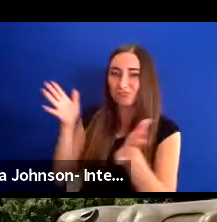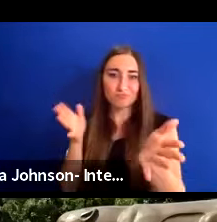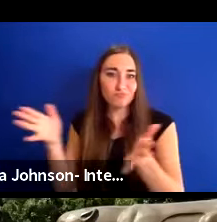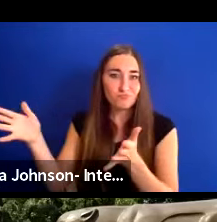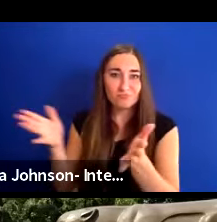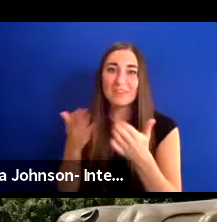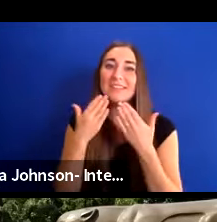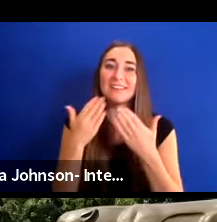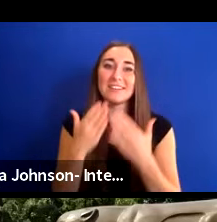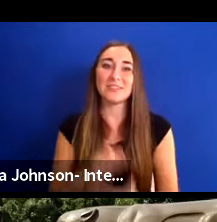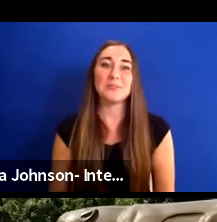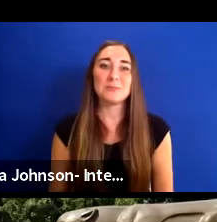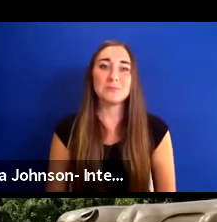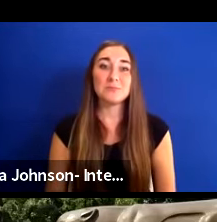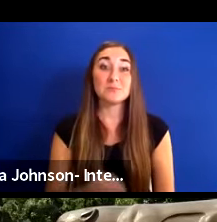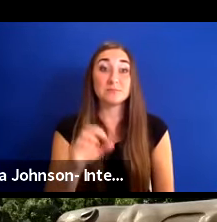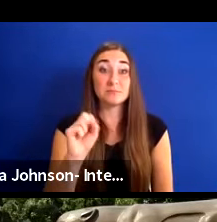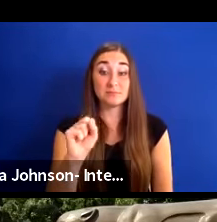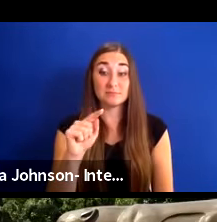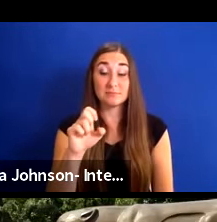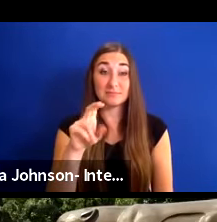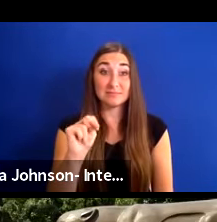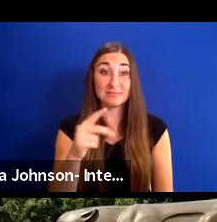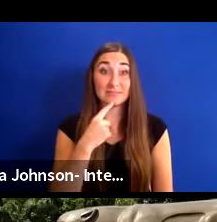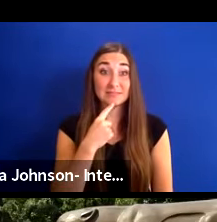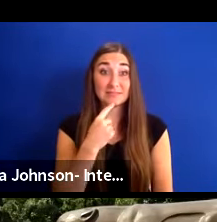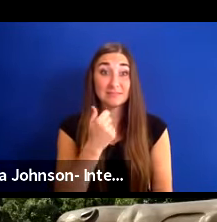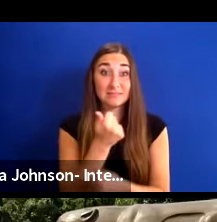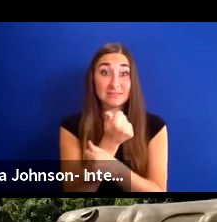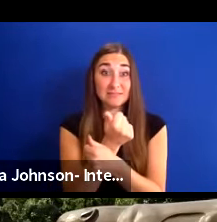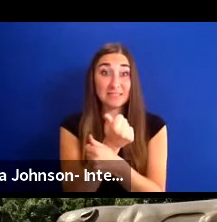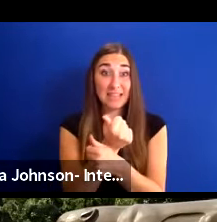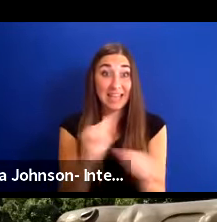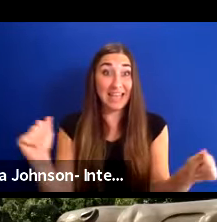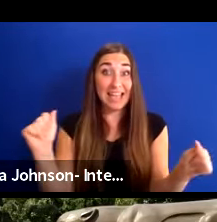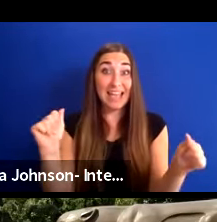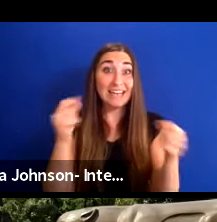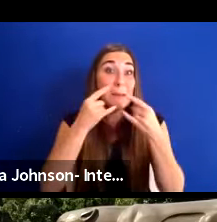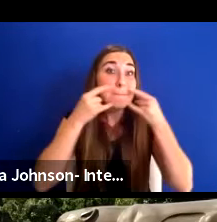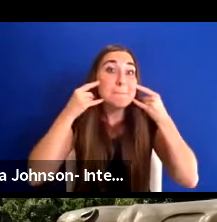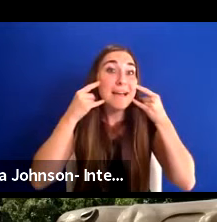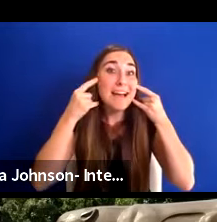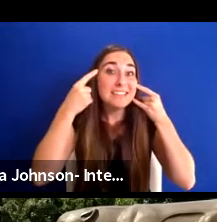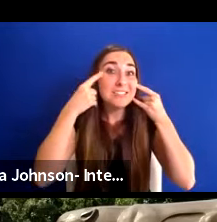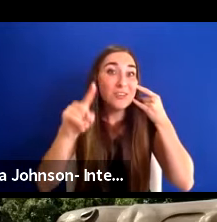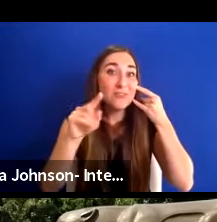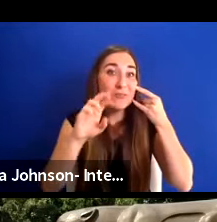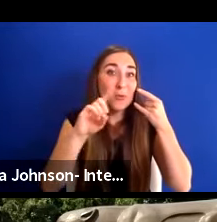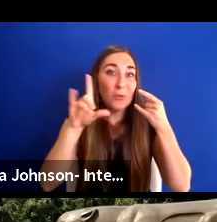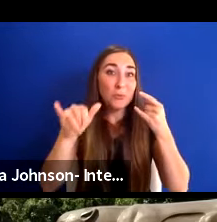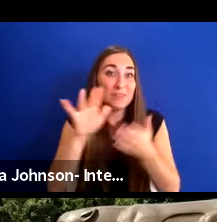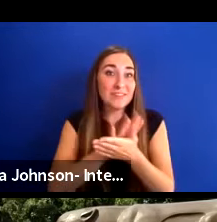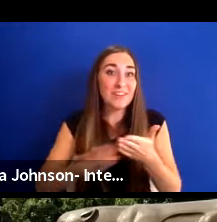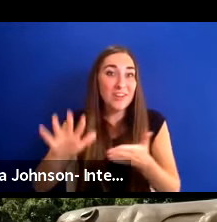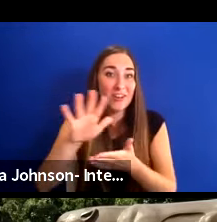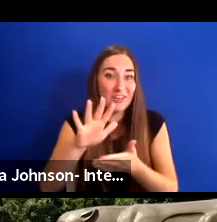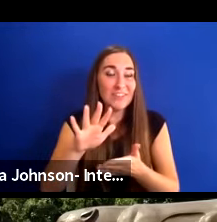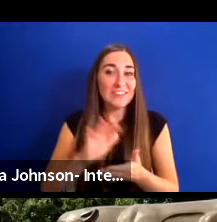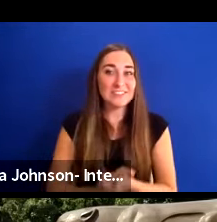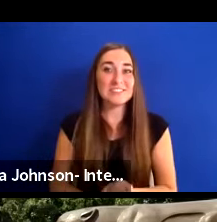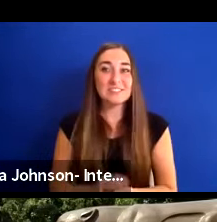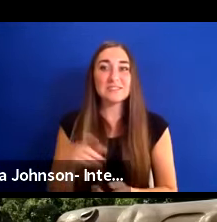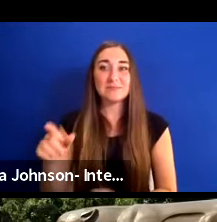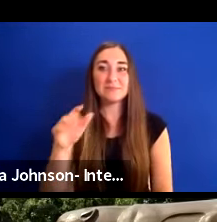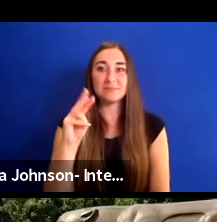course. Thank you, Dr. Buckley. Are there any Reedley College face masks in the works? We are working with the bookstore right now to see if they can provide